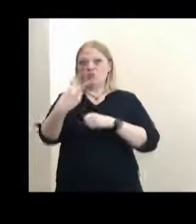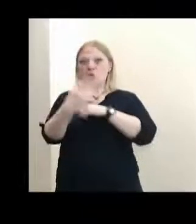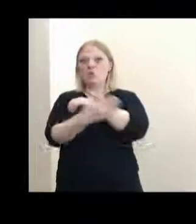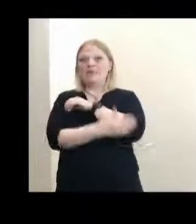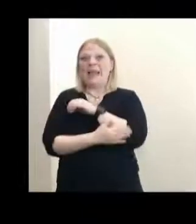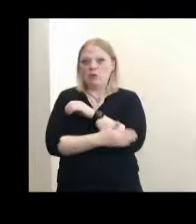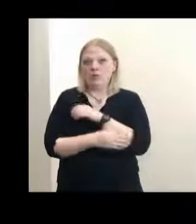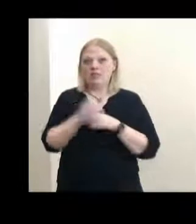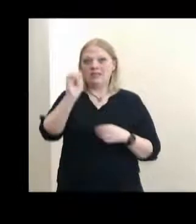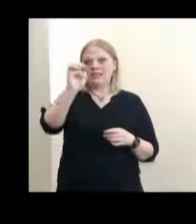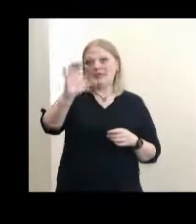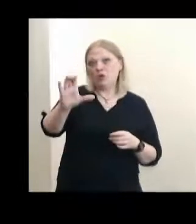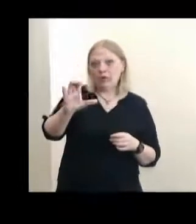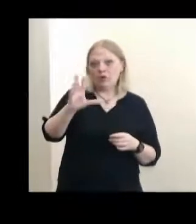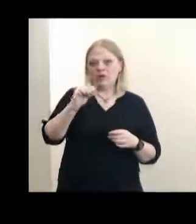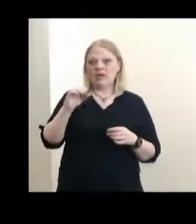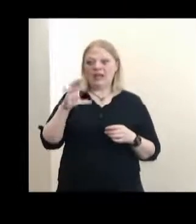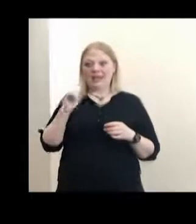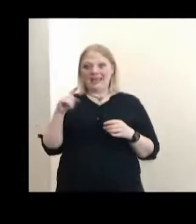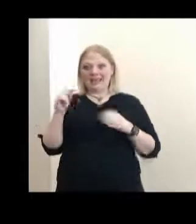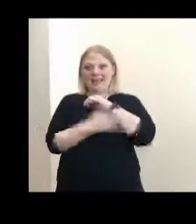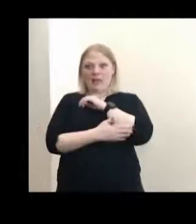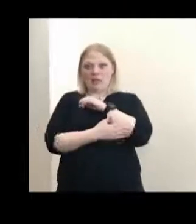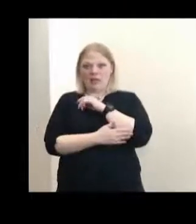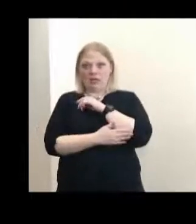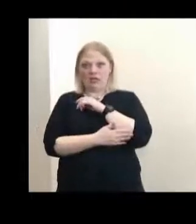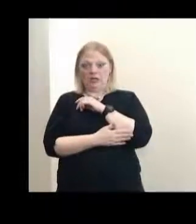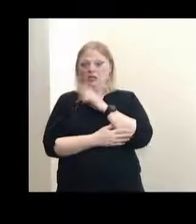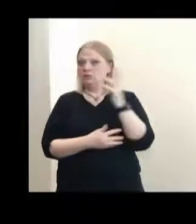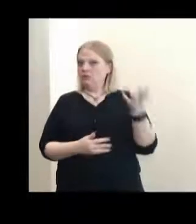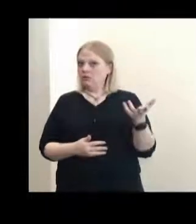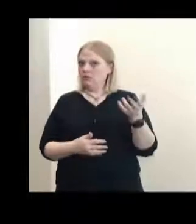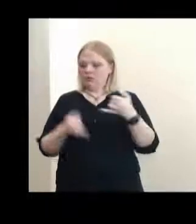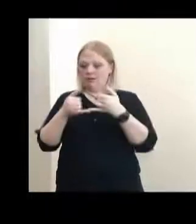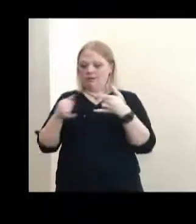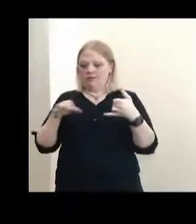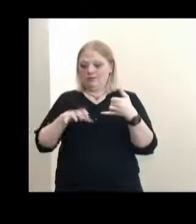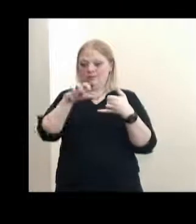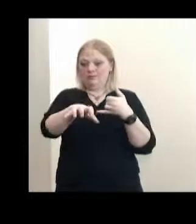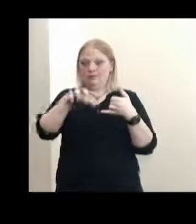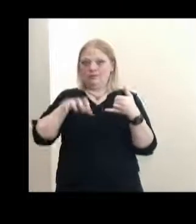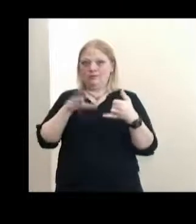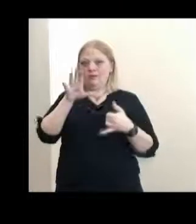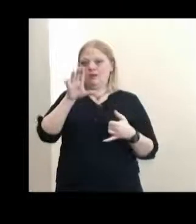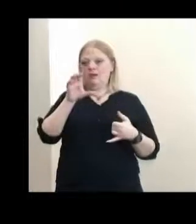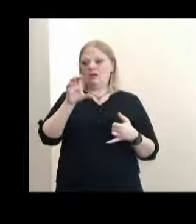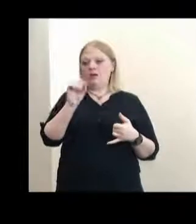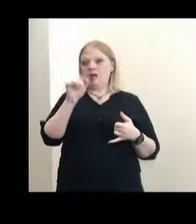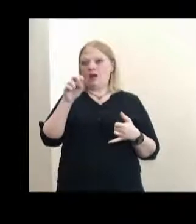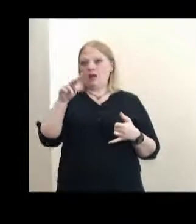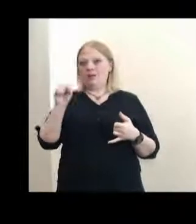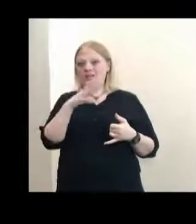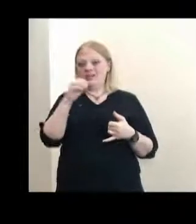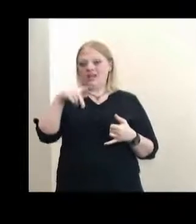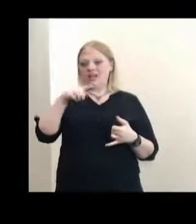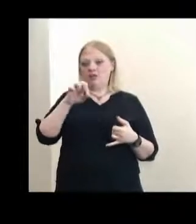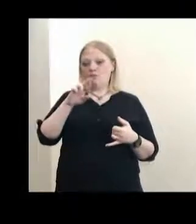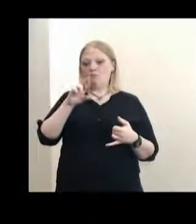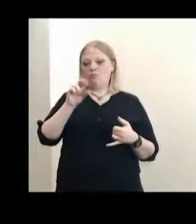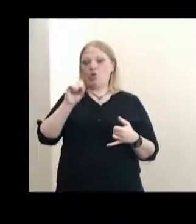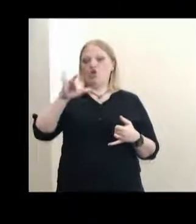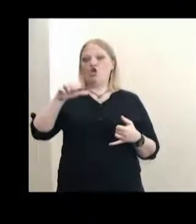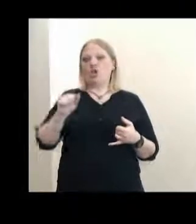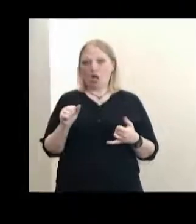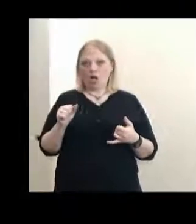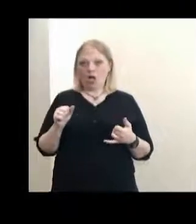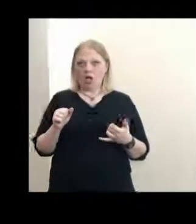It's in Erie County and it's in Cattaraugus County. It's in the town of Collins and the town of Persia in Cattaraugus County.